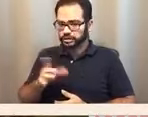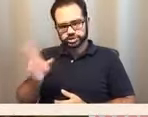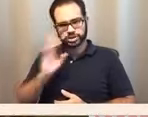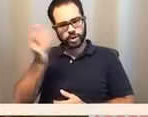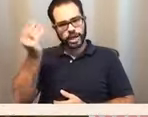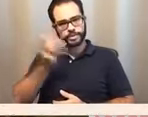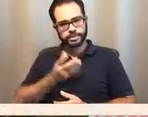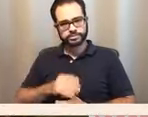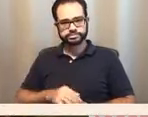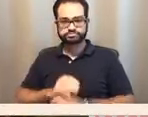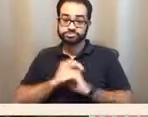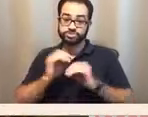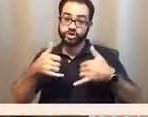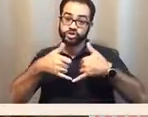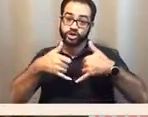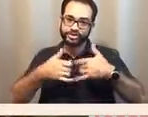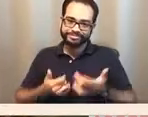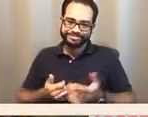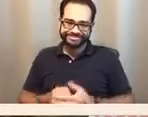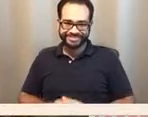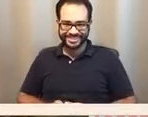trophy.